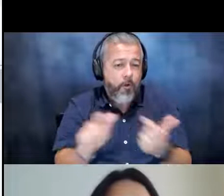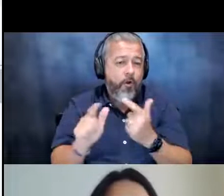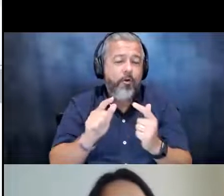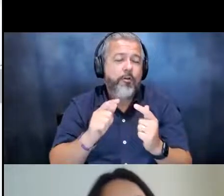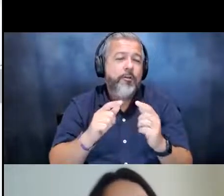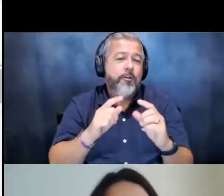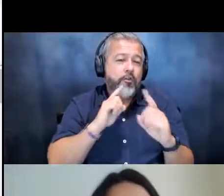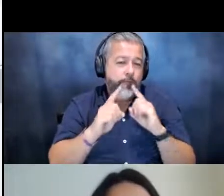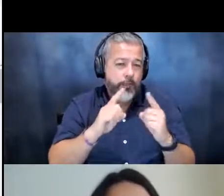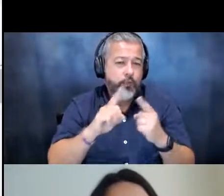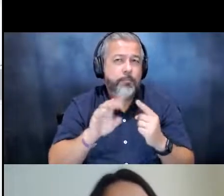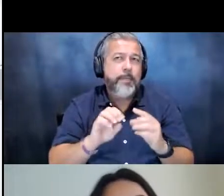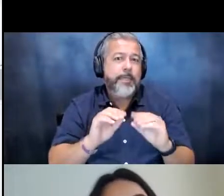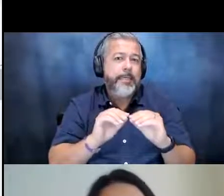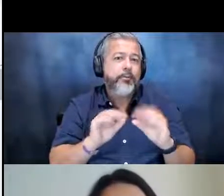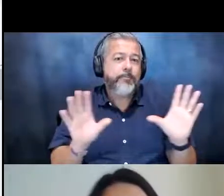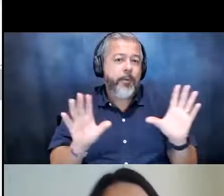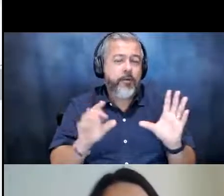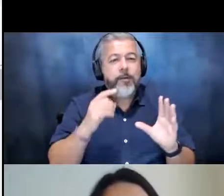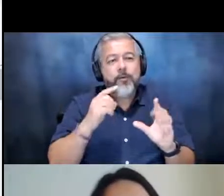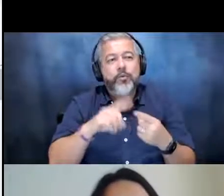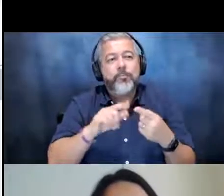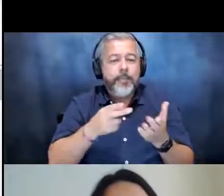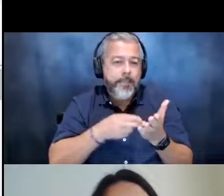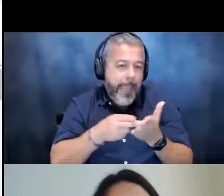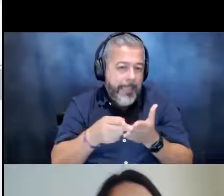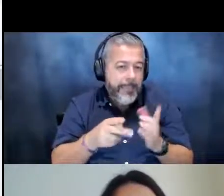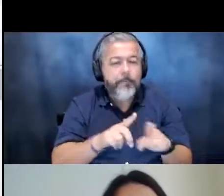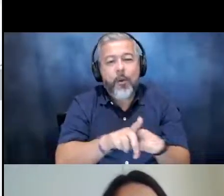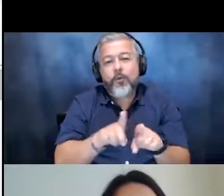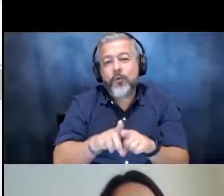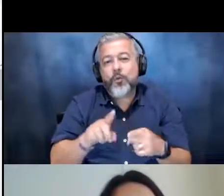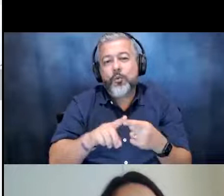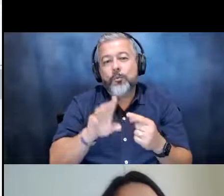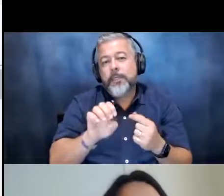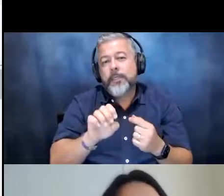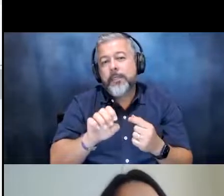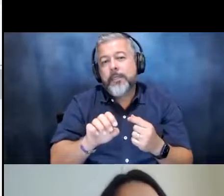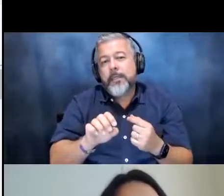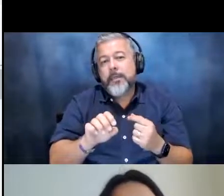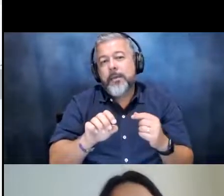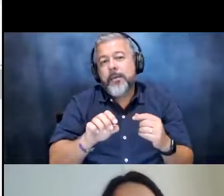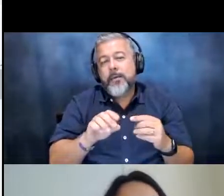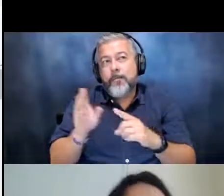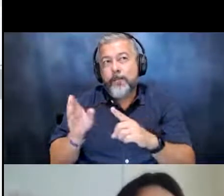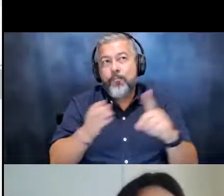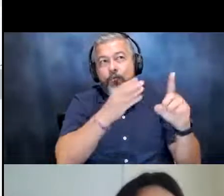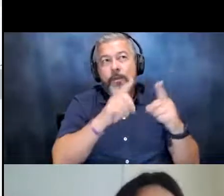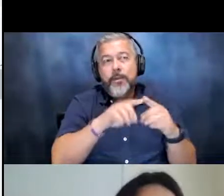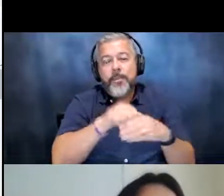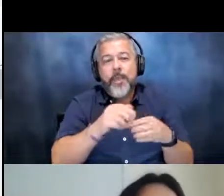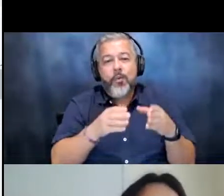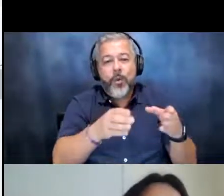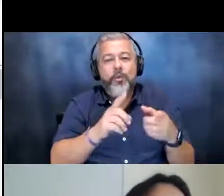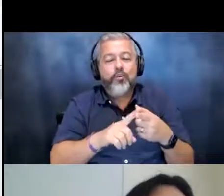conversation, for it to be transparent, for it to be candid, but also to be moving in that trajectory to transcend.